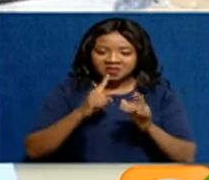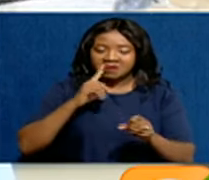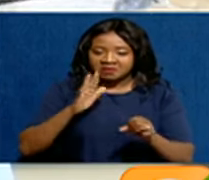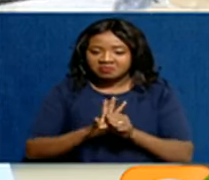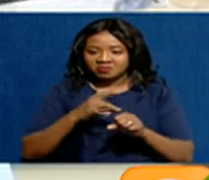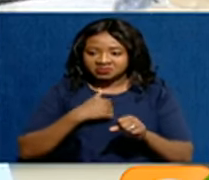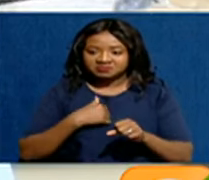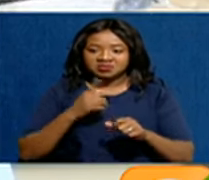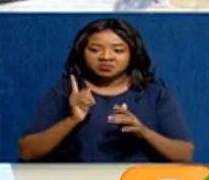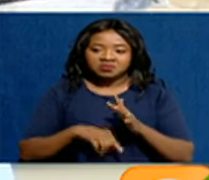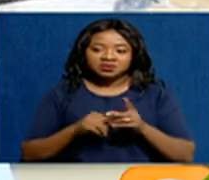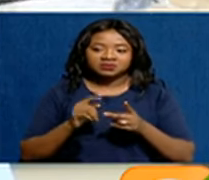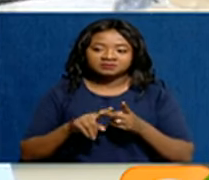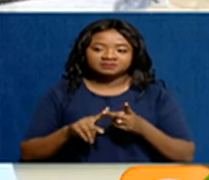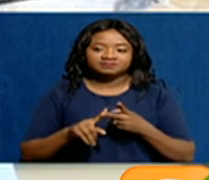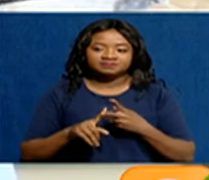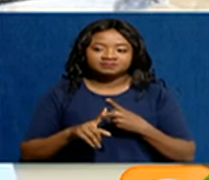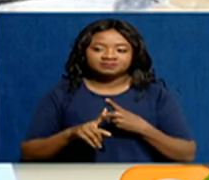that